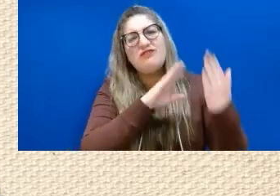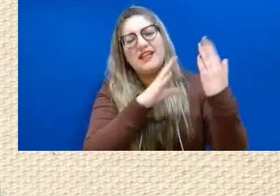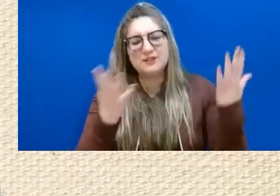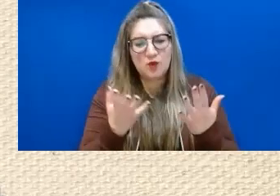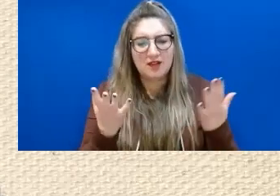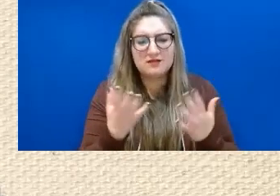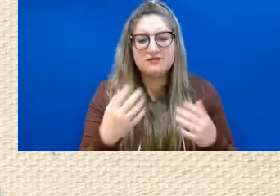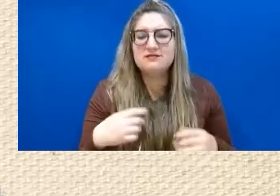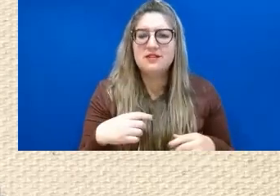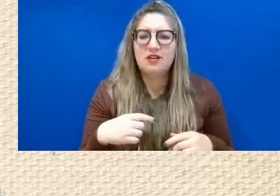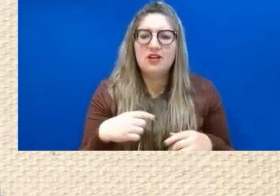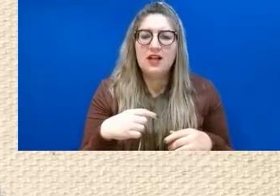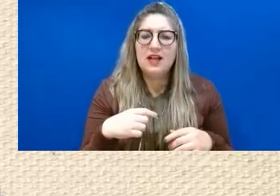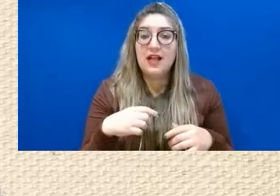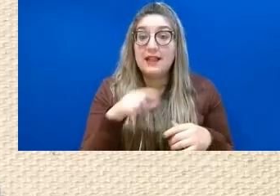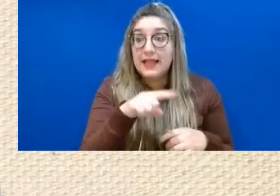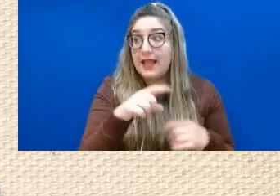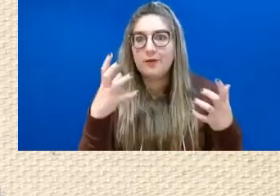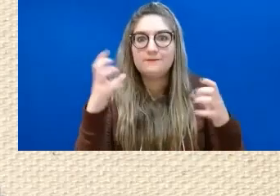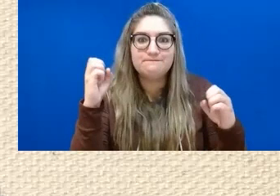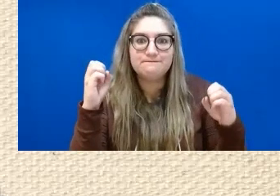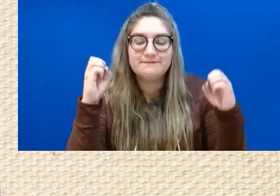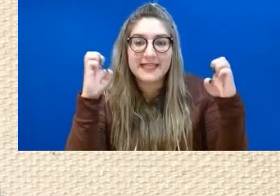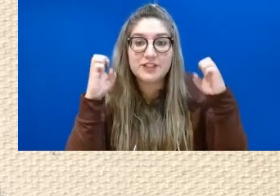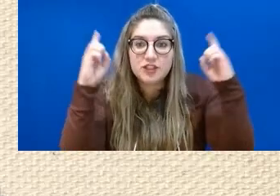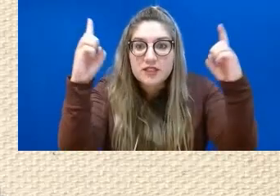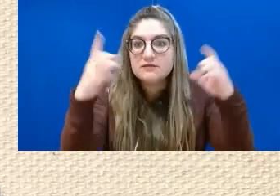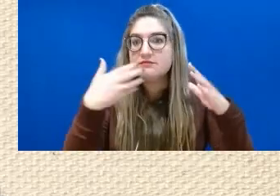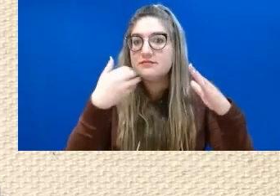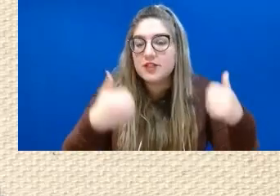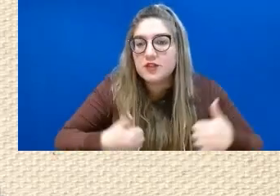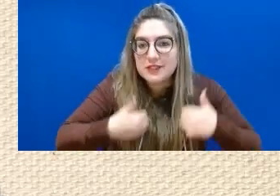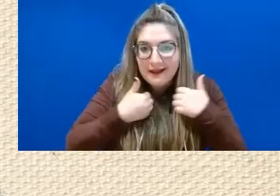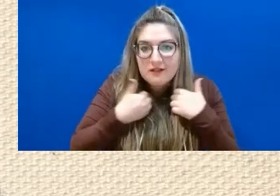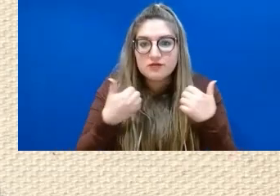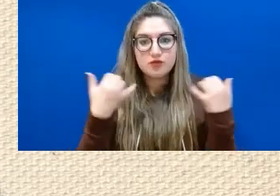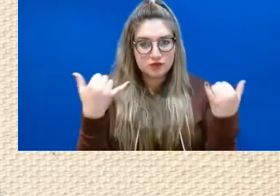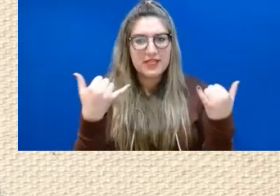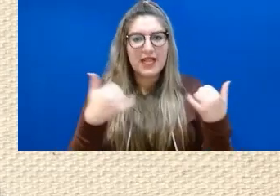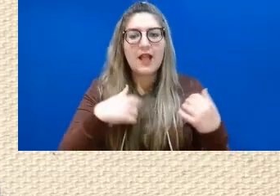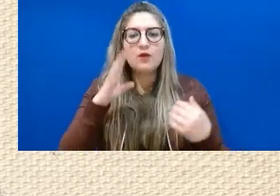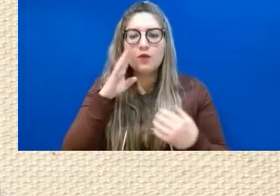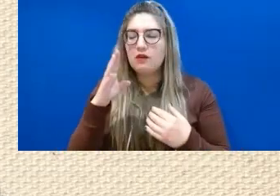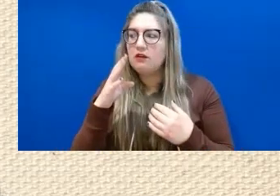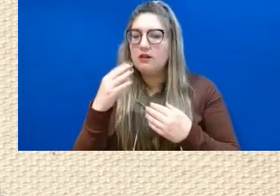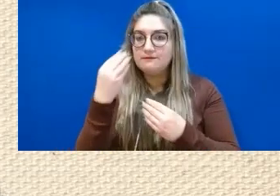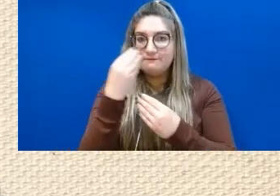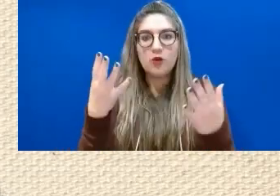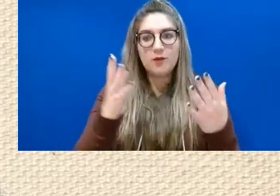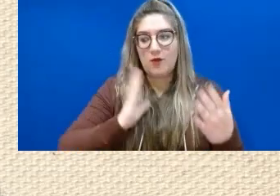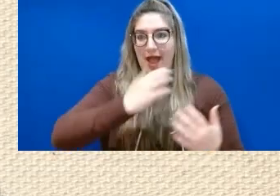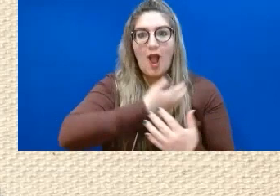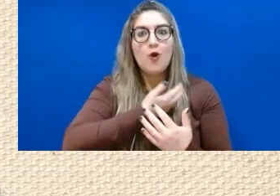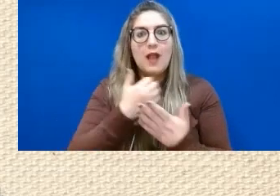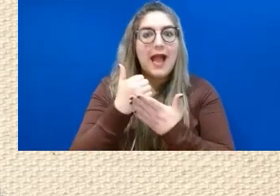that. So at the same time, Diana will let you know of all the services that we provide to them. One of the things I want to tell you is that the Dream Center